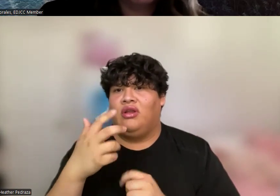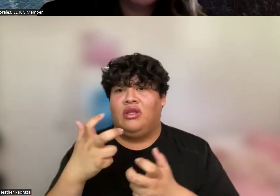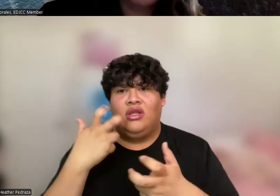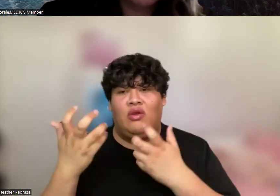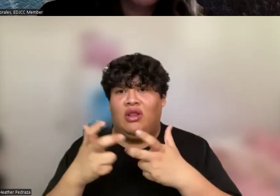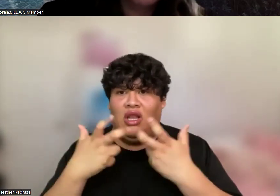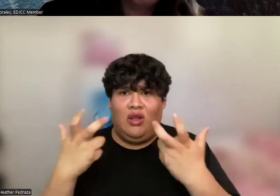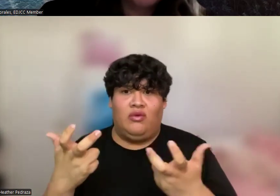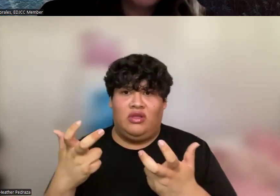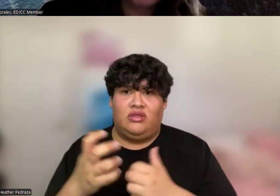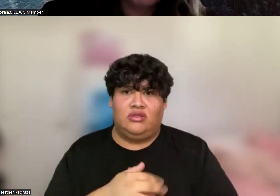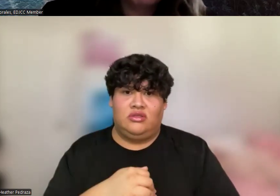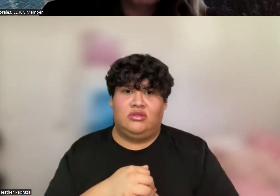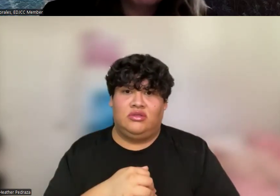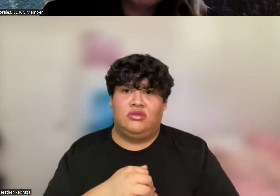the loudest.